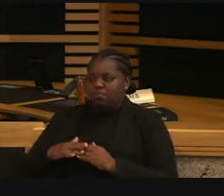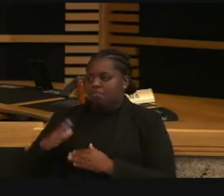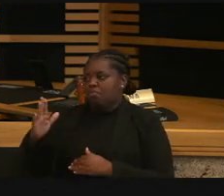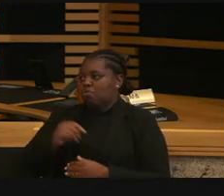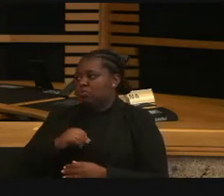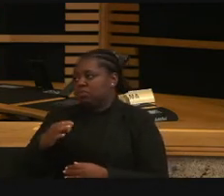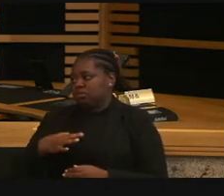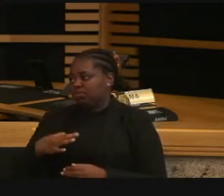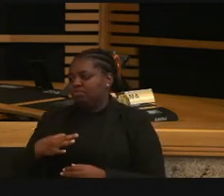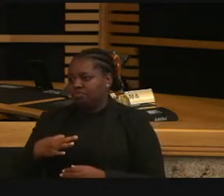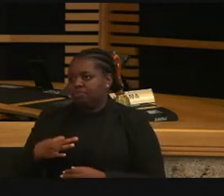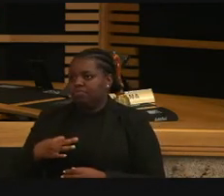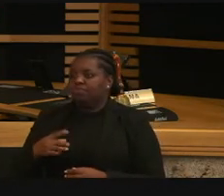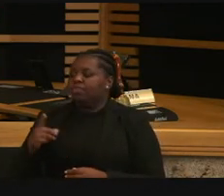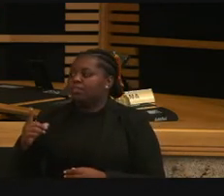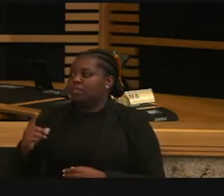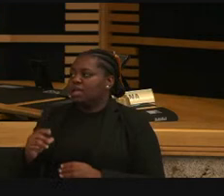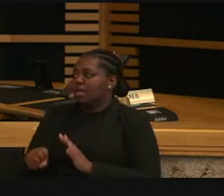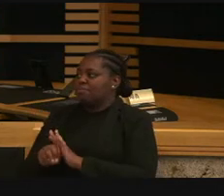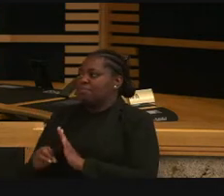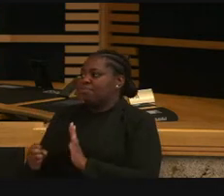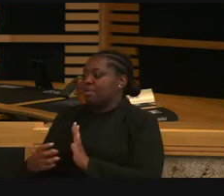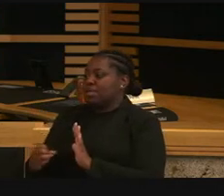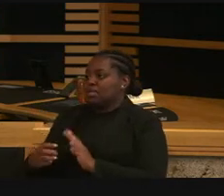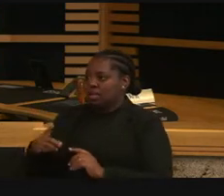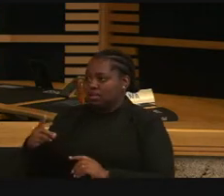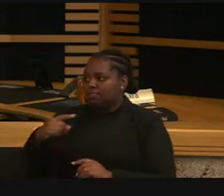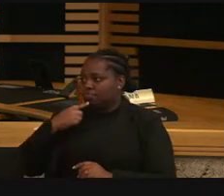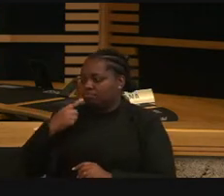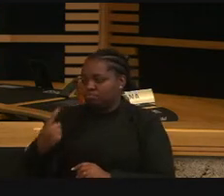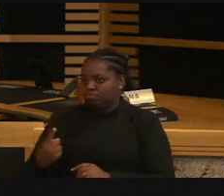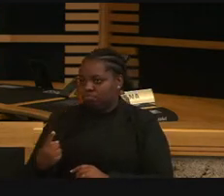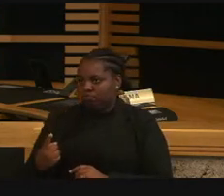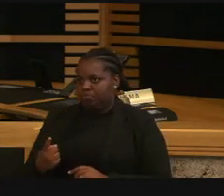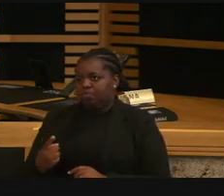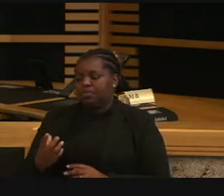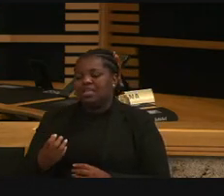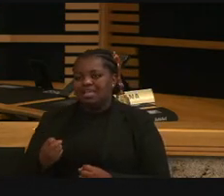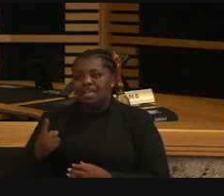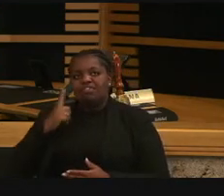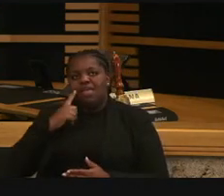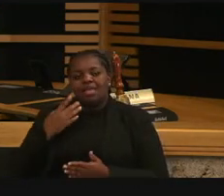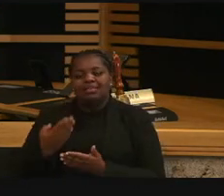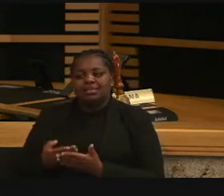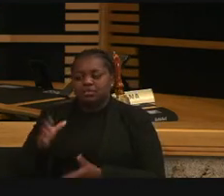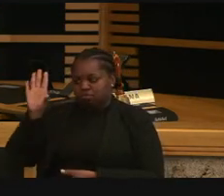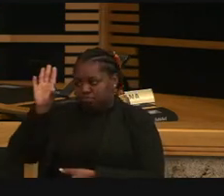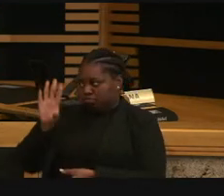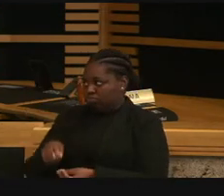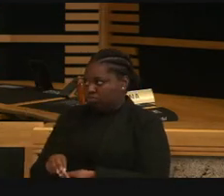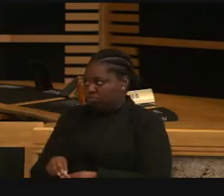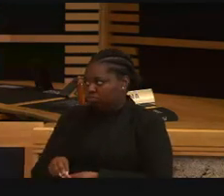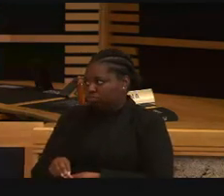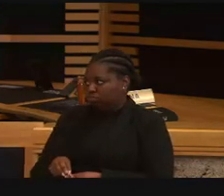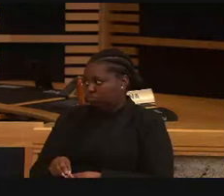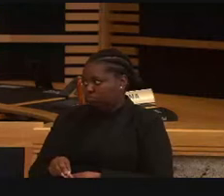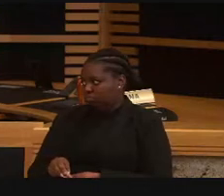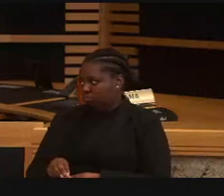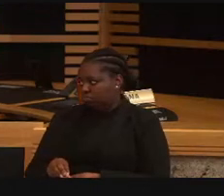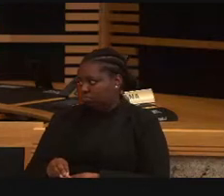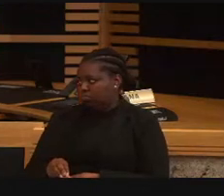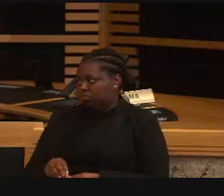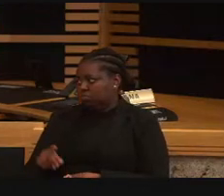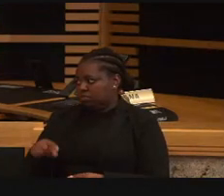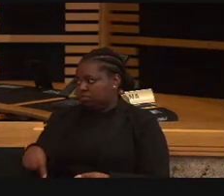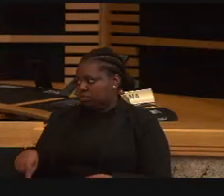road. The media report and the newspaper articles give evidence of total disregard of law